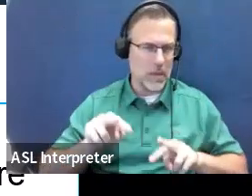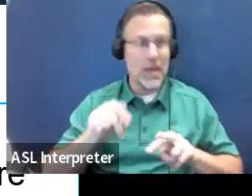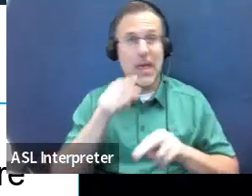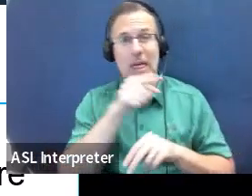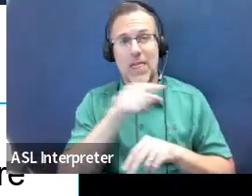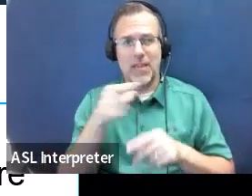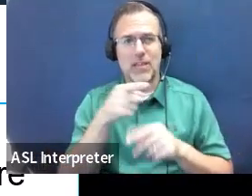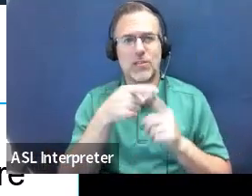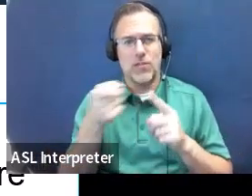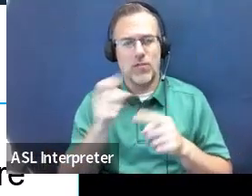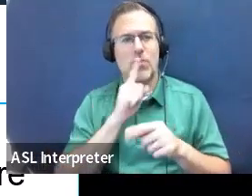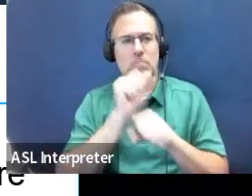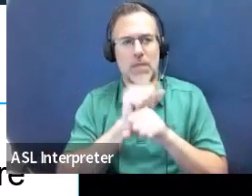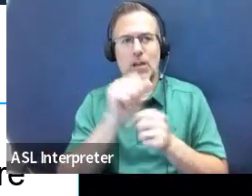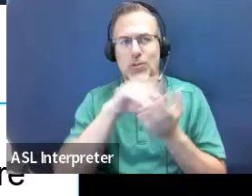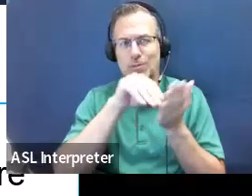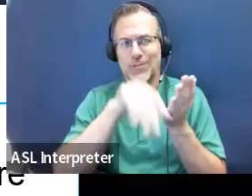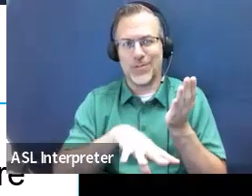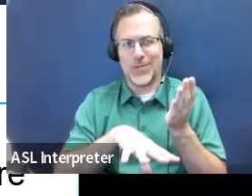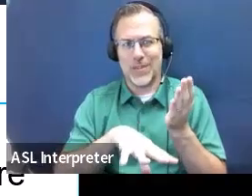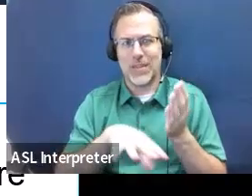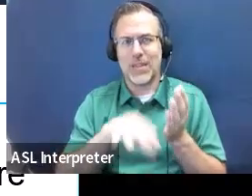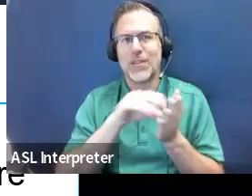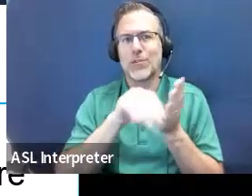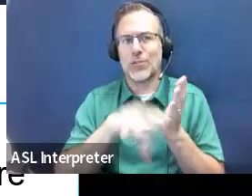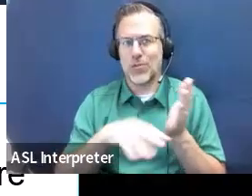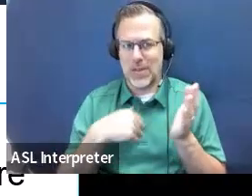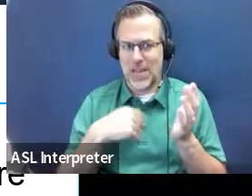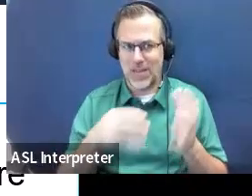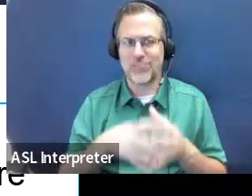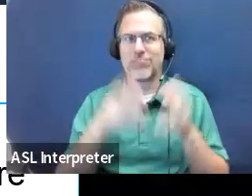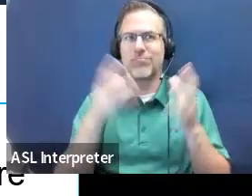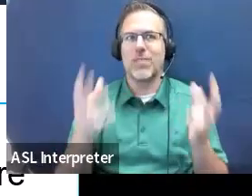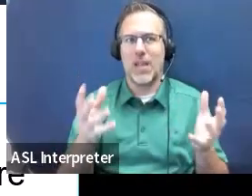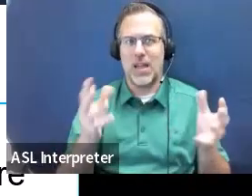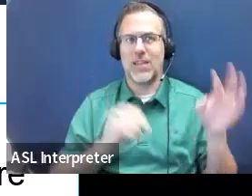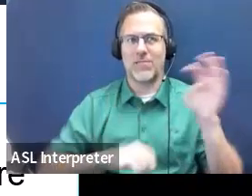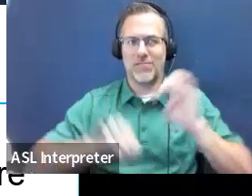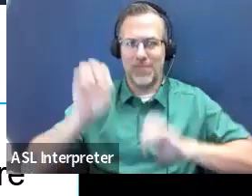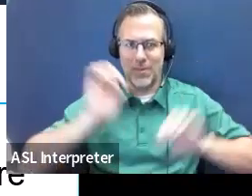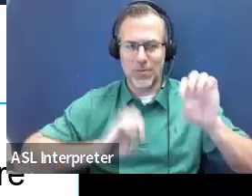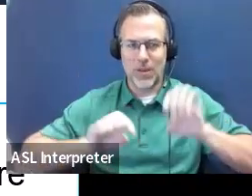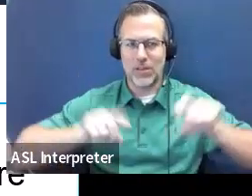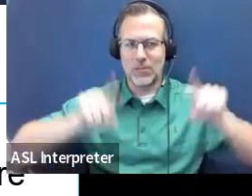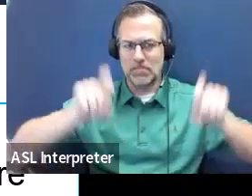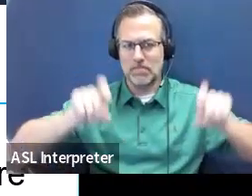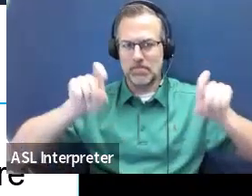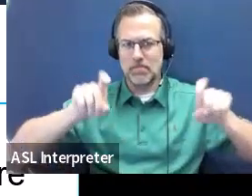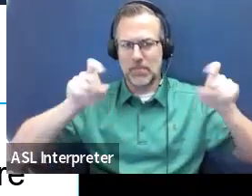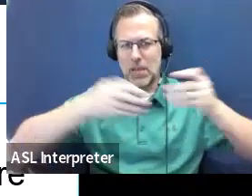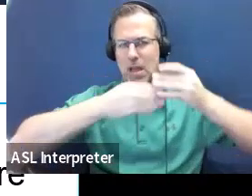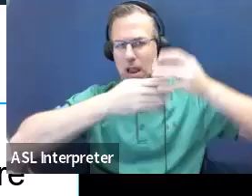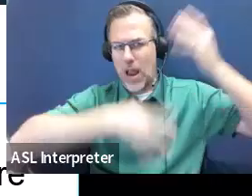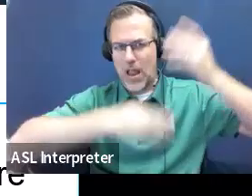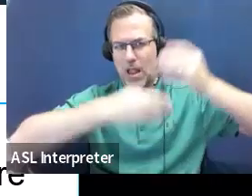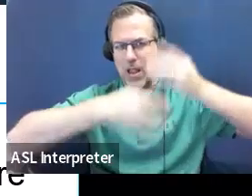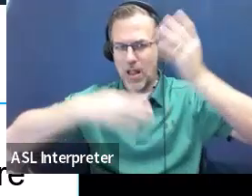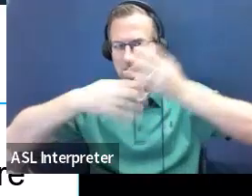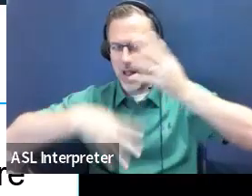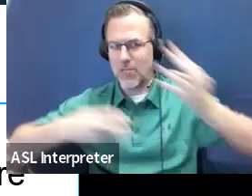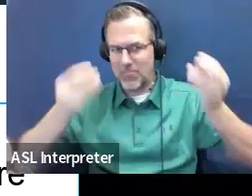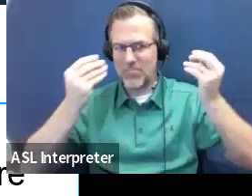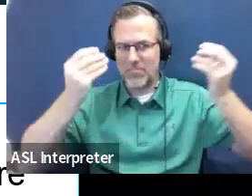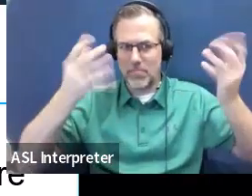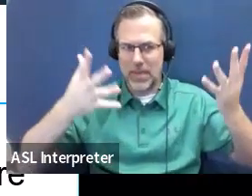student. And so they had a lot of evaluations and I did include all of them just to kind of give a whole picture, but it's a